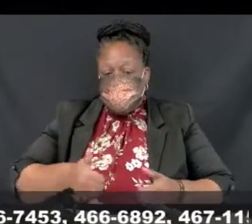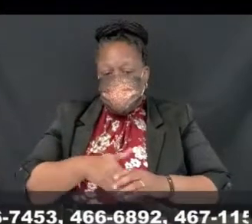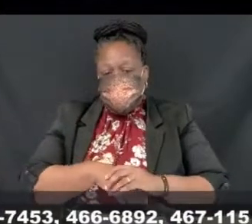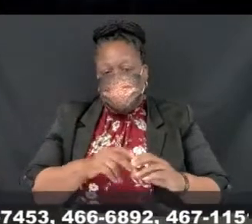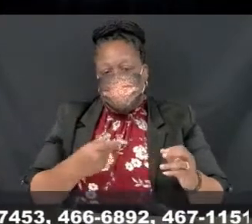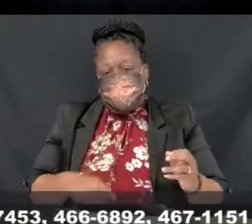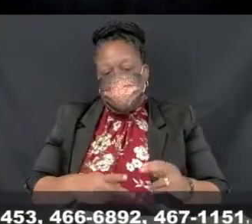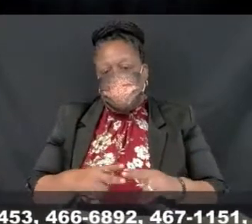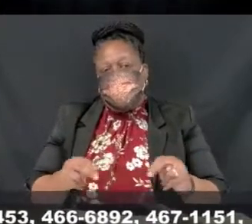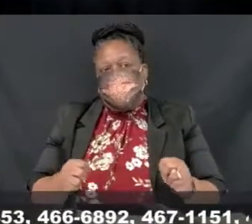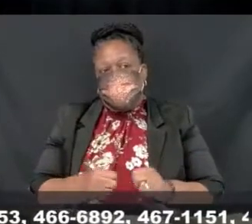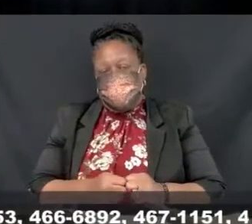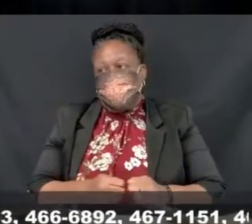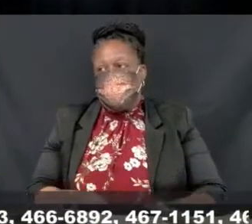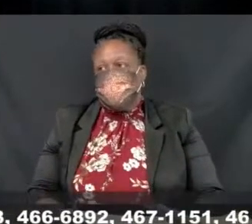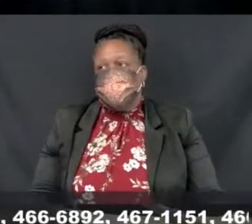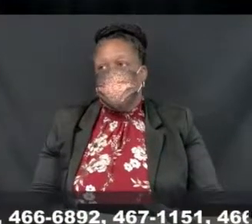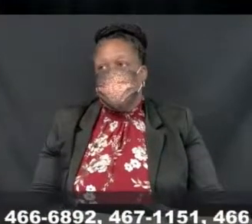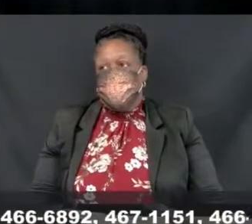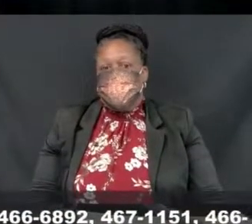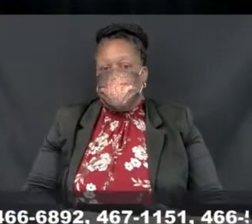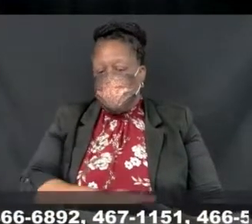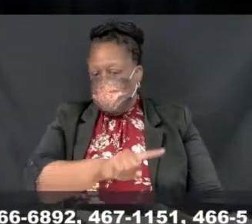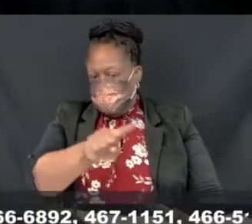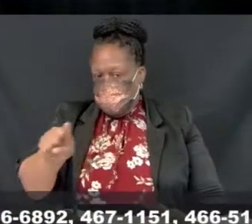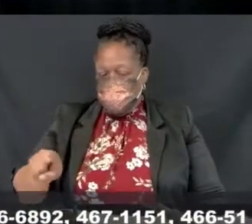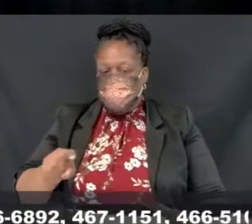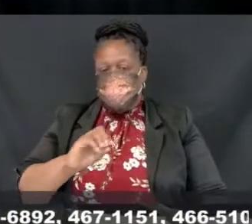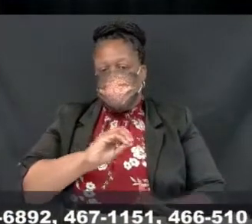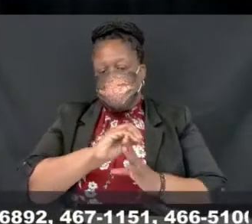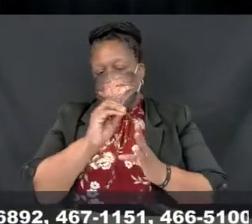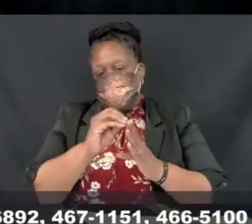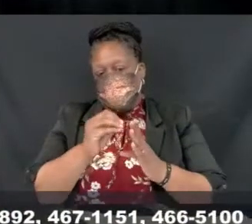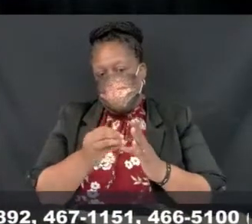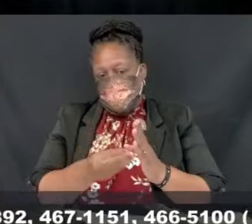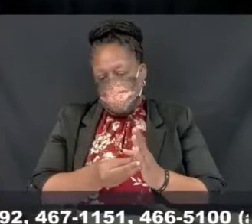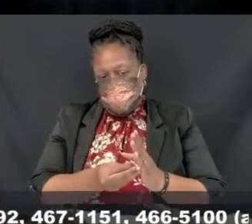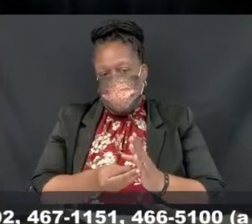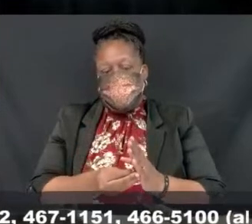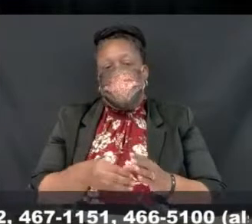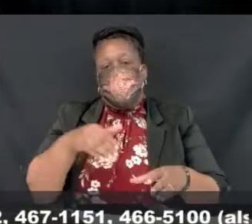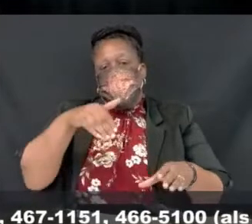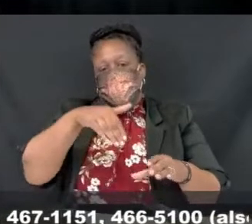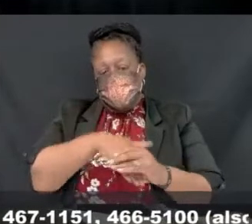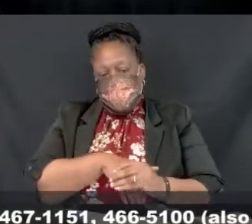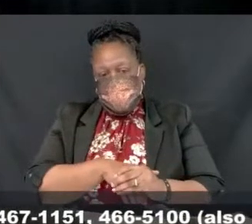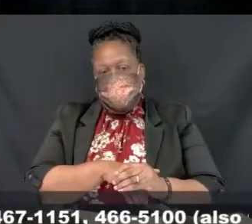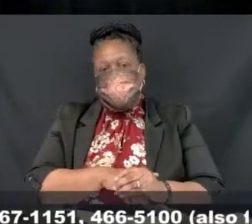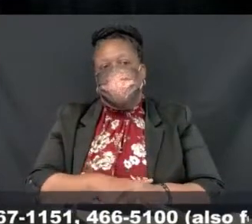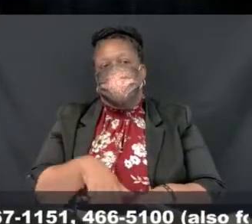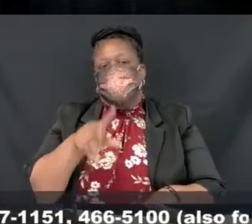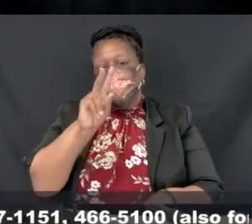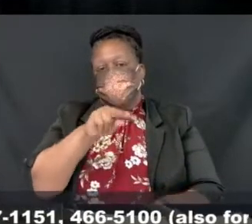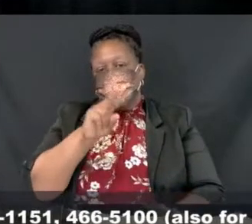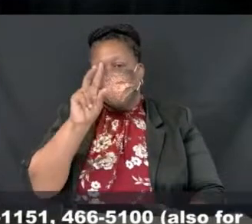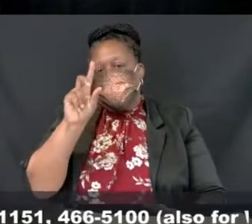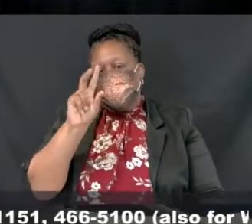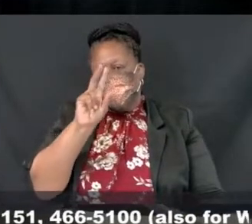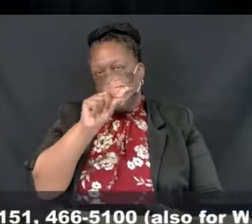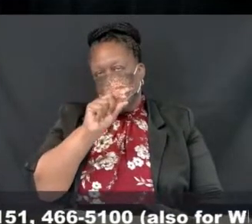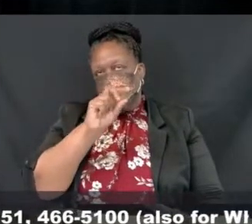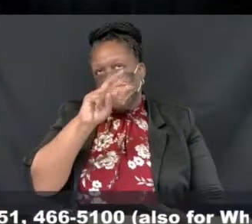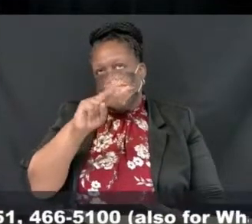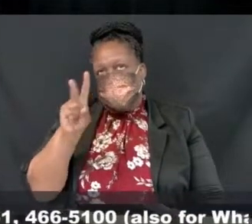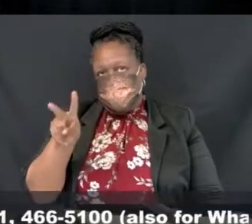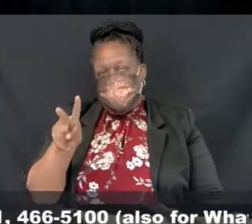and Nevis. Be counted, for everyone counts in the 2021 round of the Population and Housing